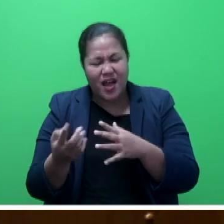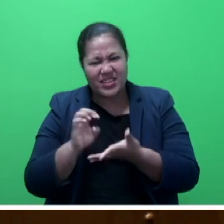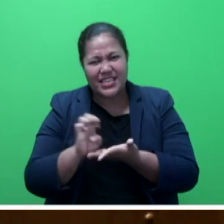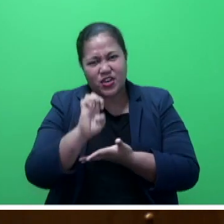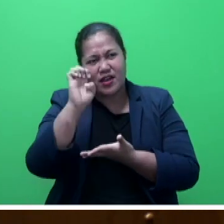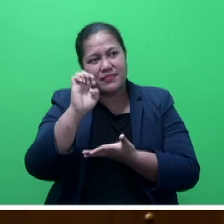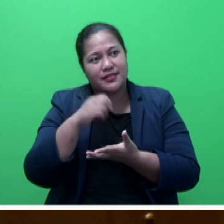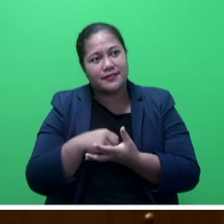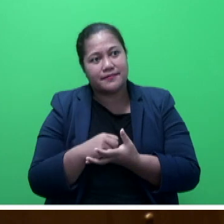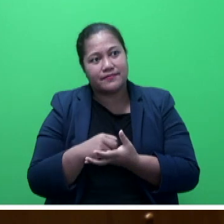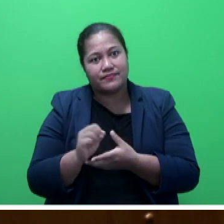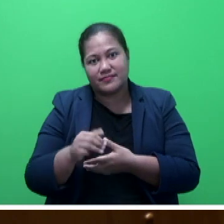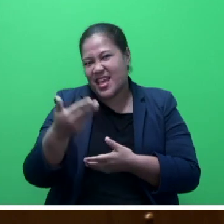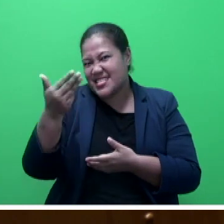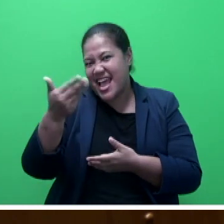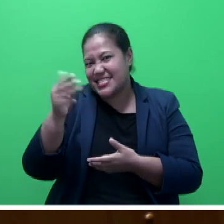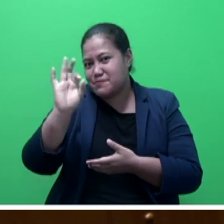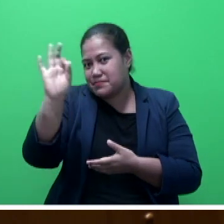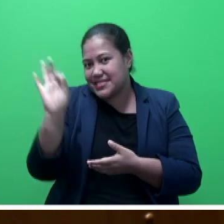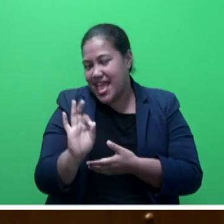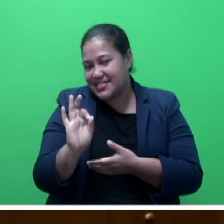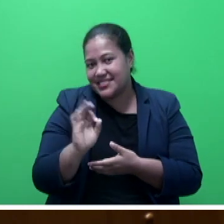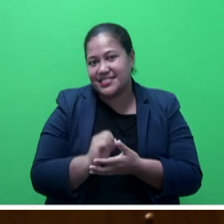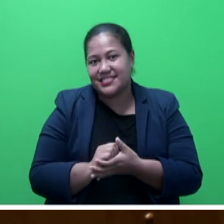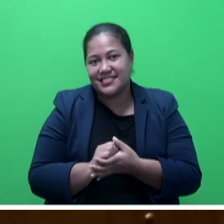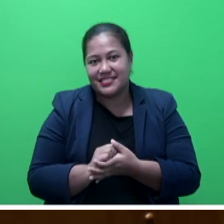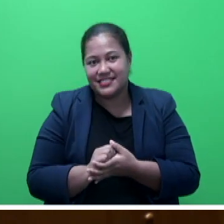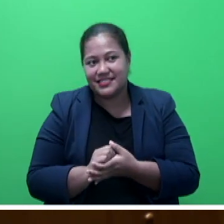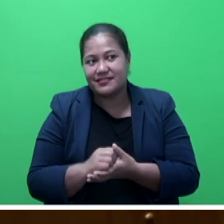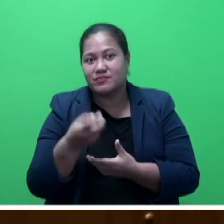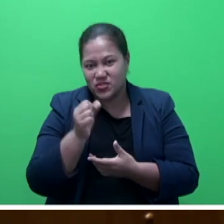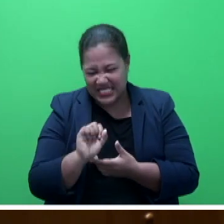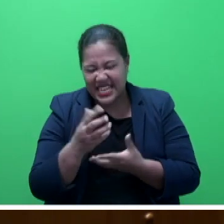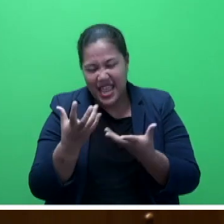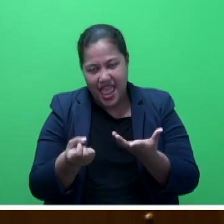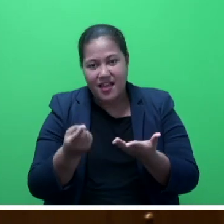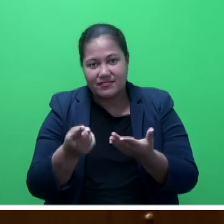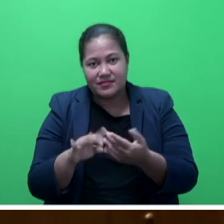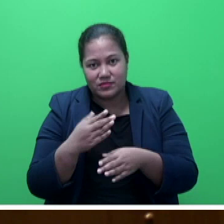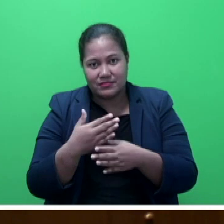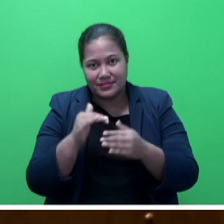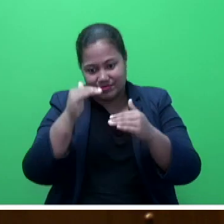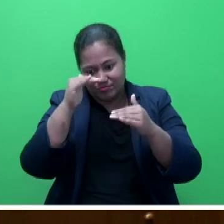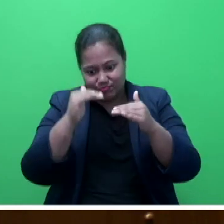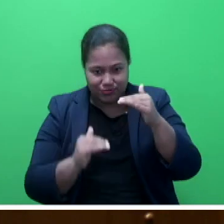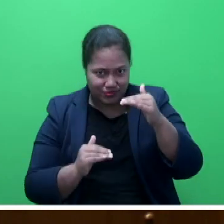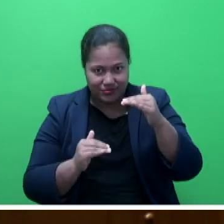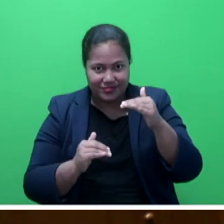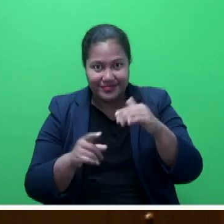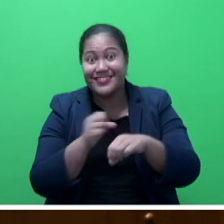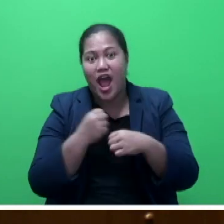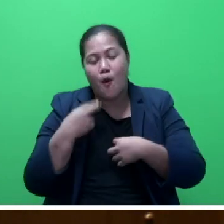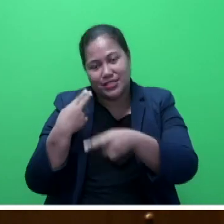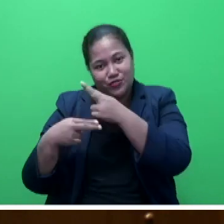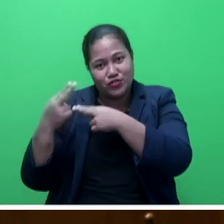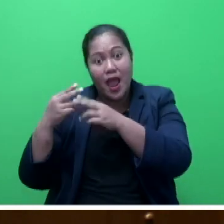at just over 19%, still the single worst drop in our history. We should be